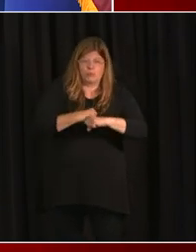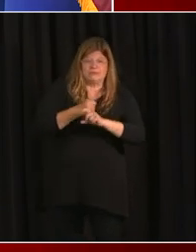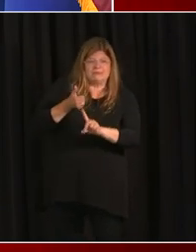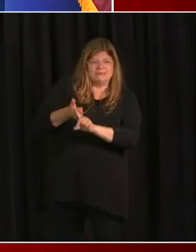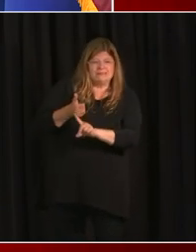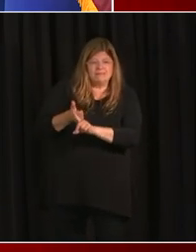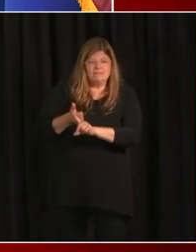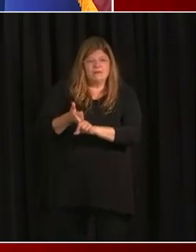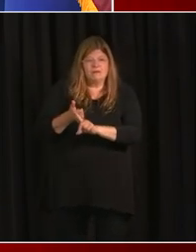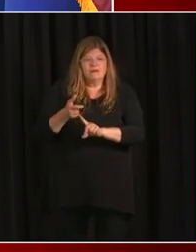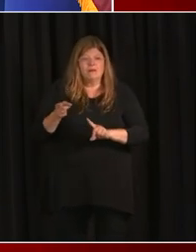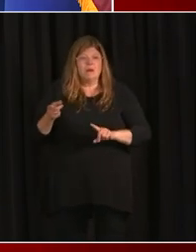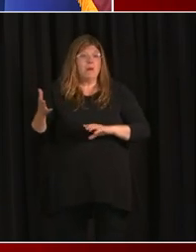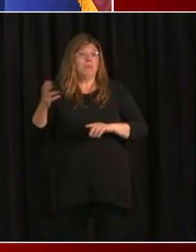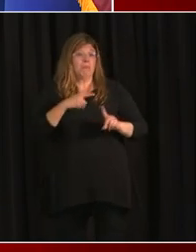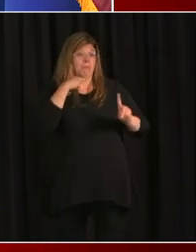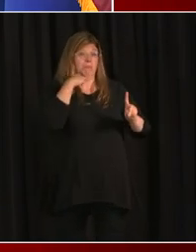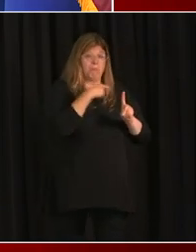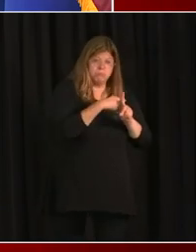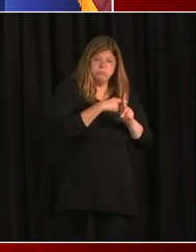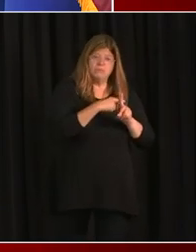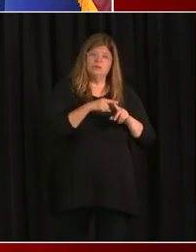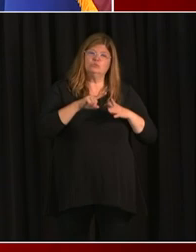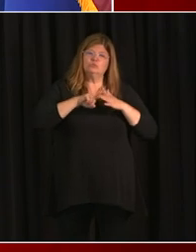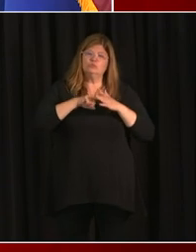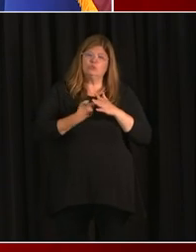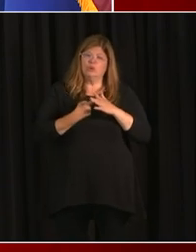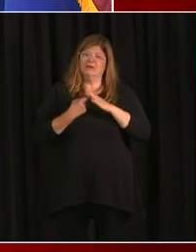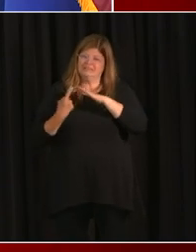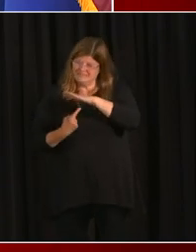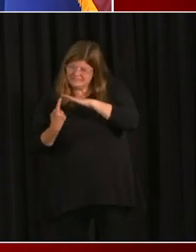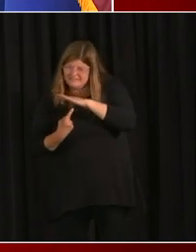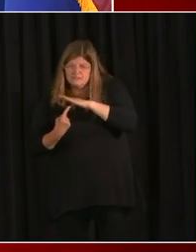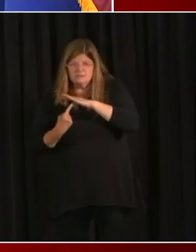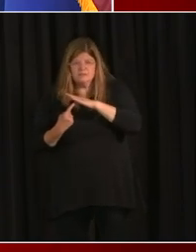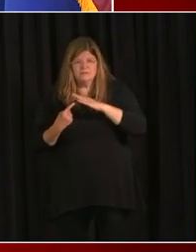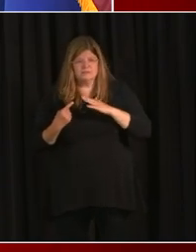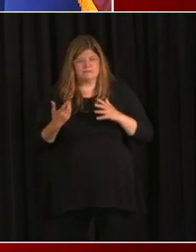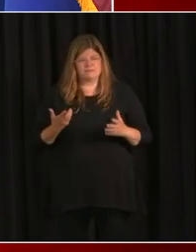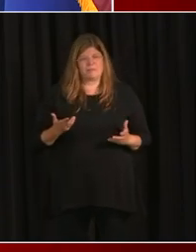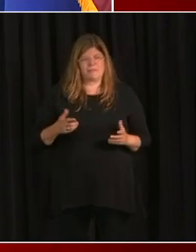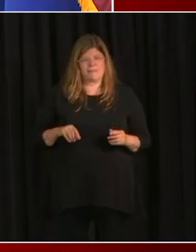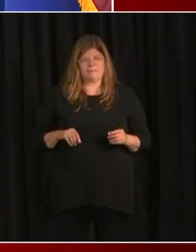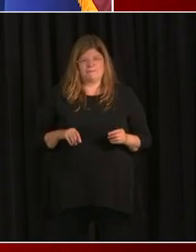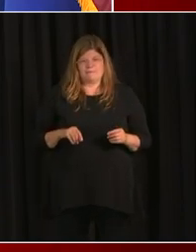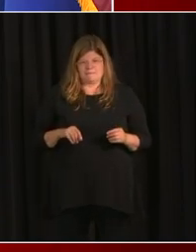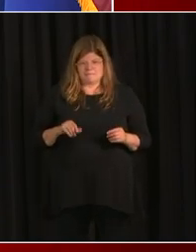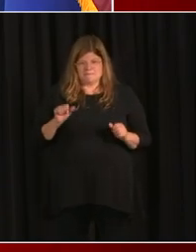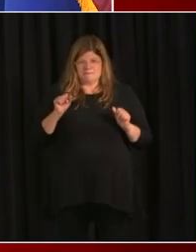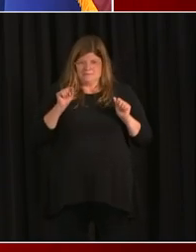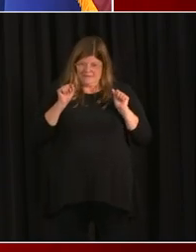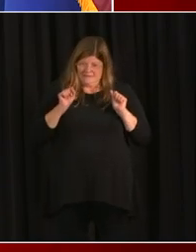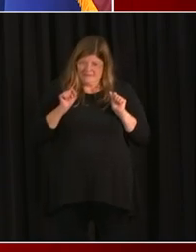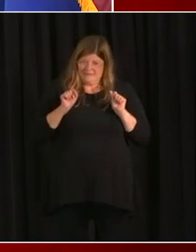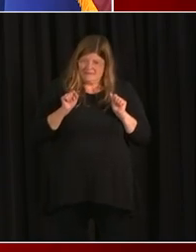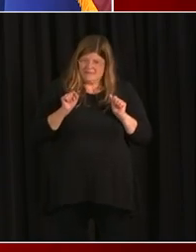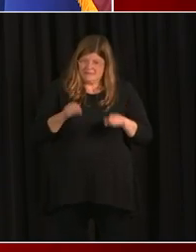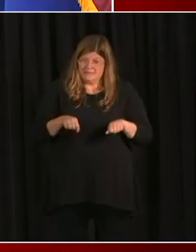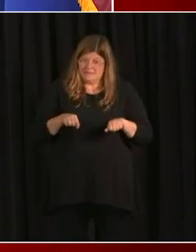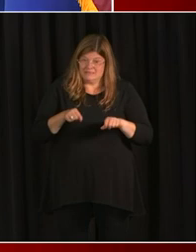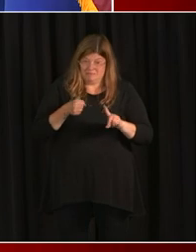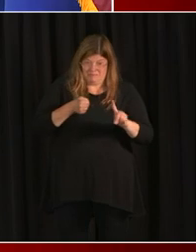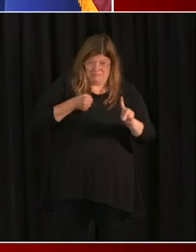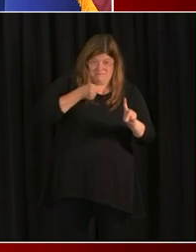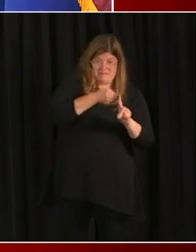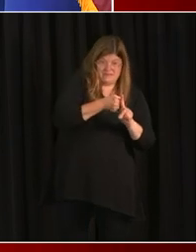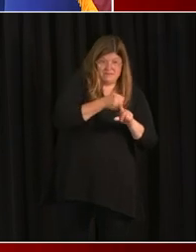that test came back positive, you immediately start doing those quarantine behaviors. So yes, it does have an ability, it does impact the